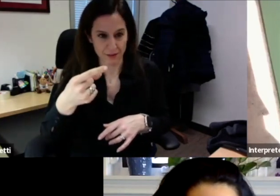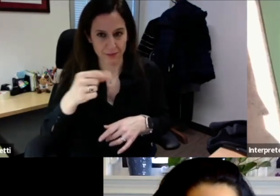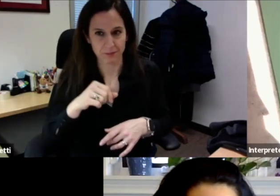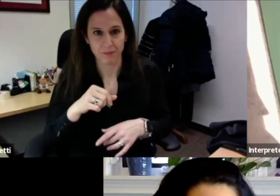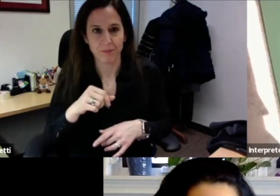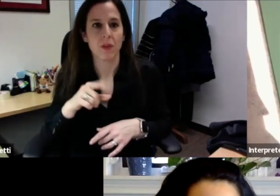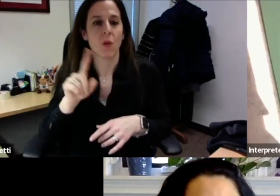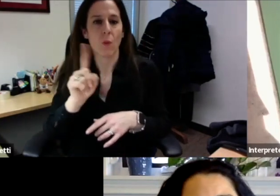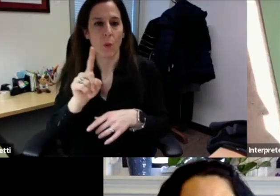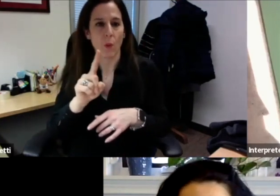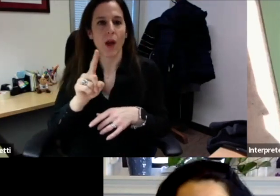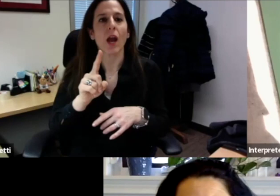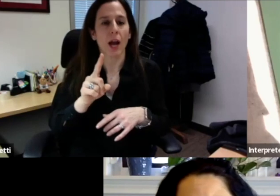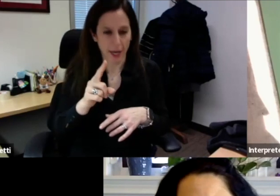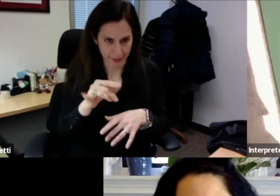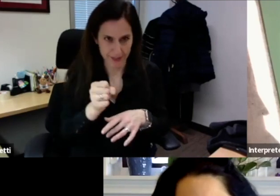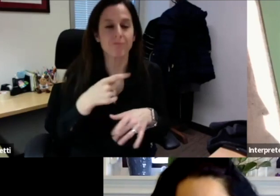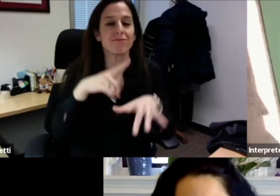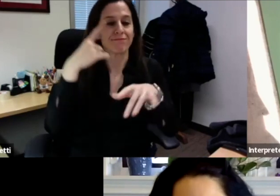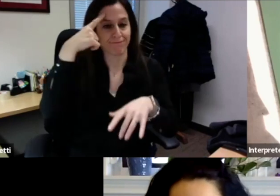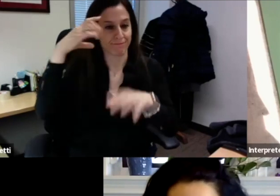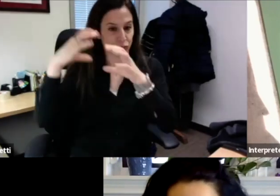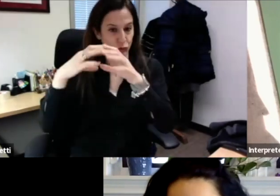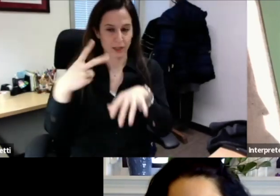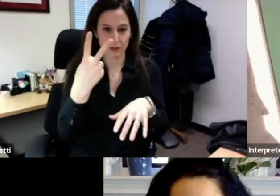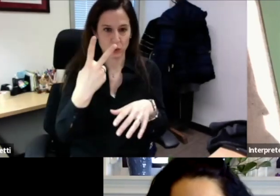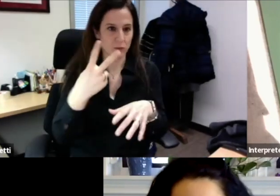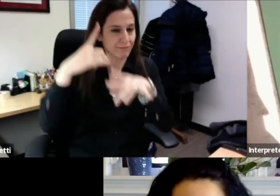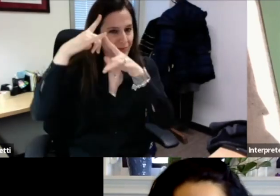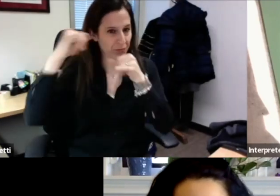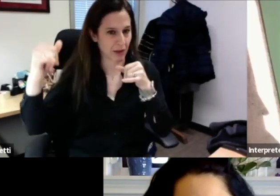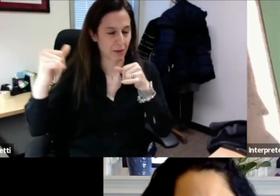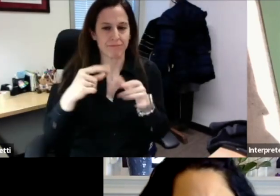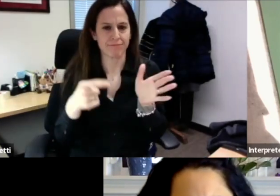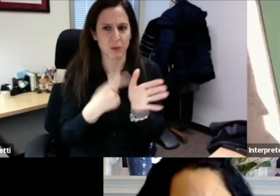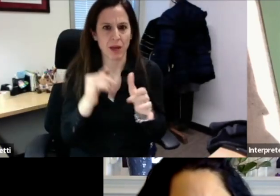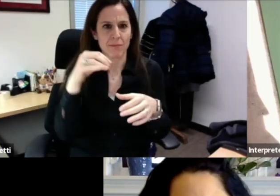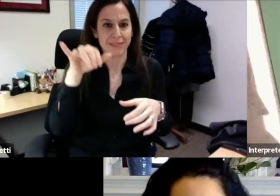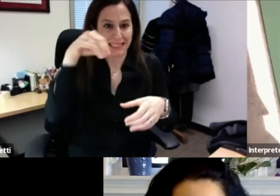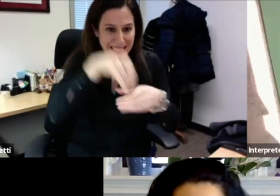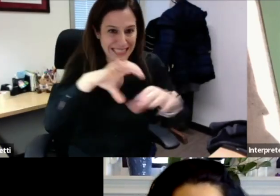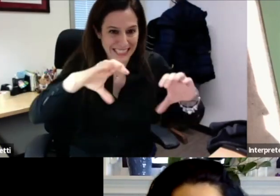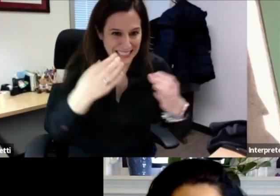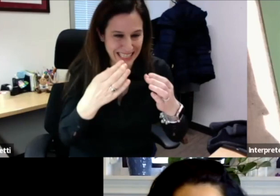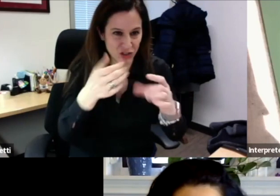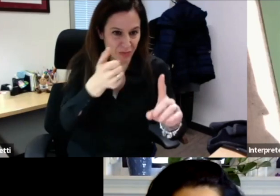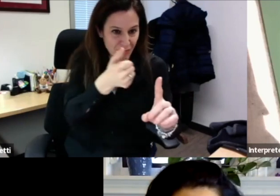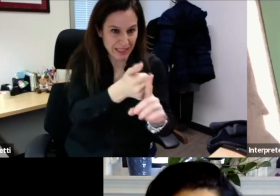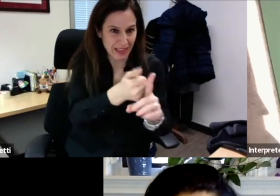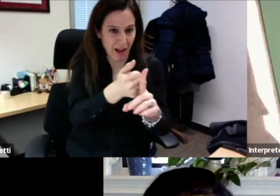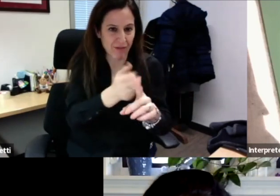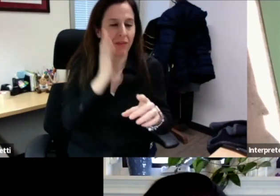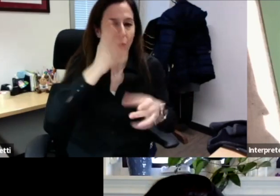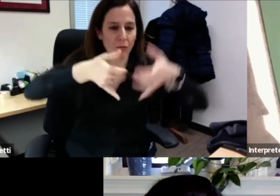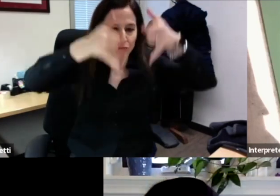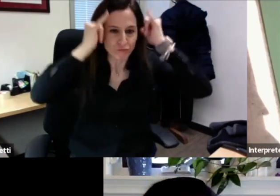Hyperscanning, thank you. Oh, hyperscanning, yeah. Thank you. And so where they're looking at two at the